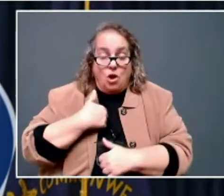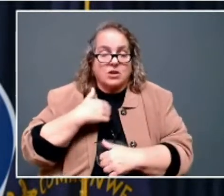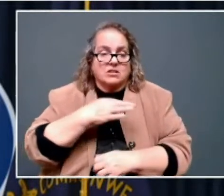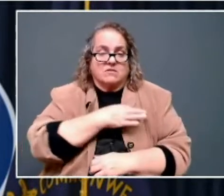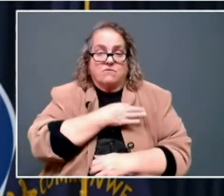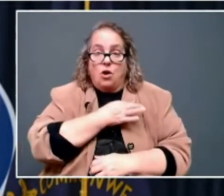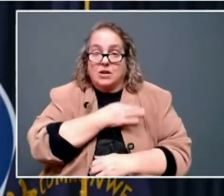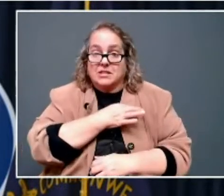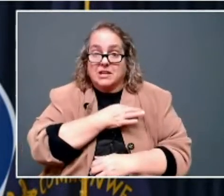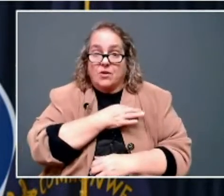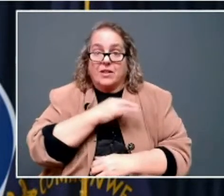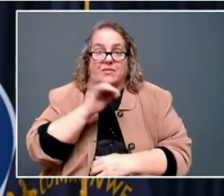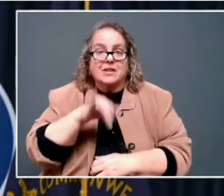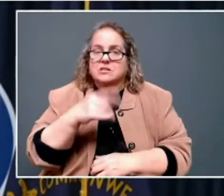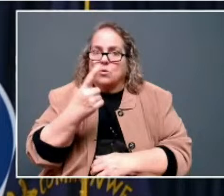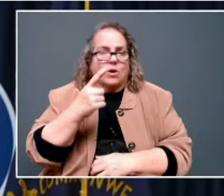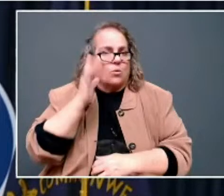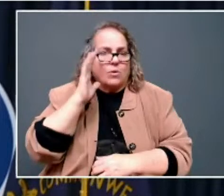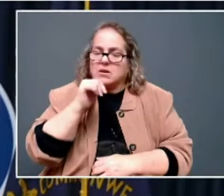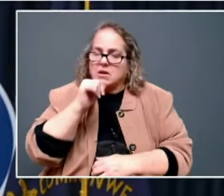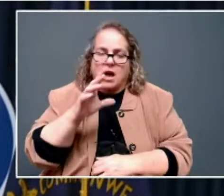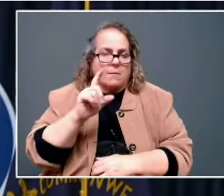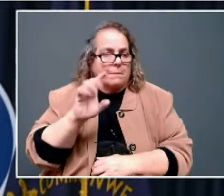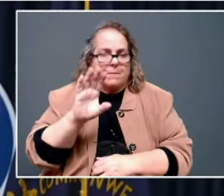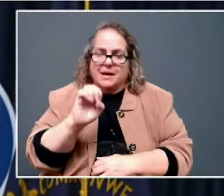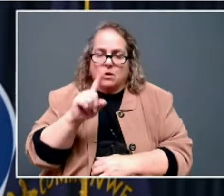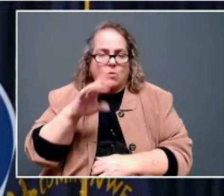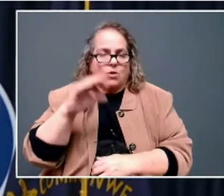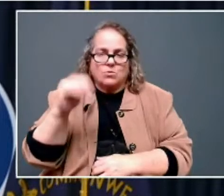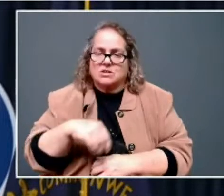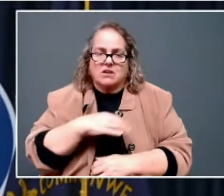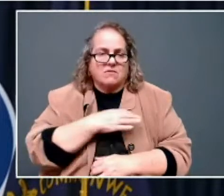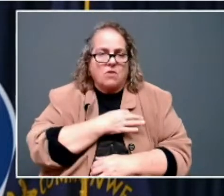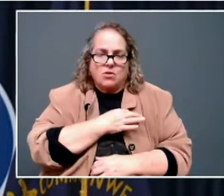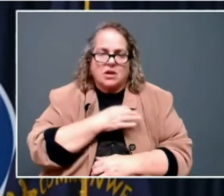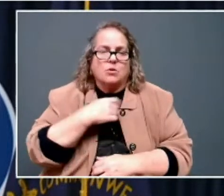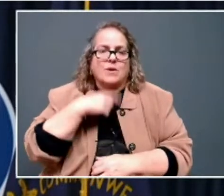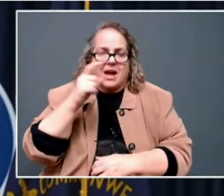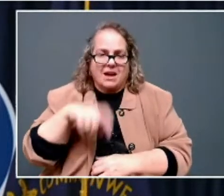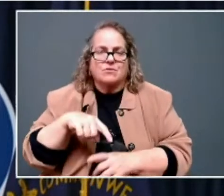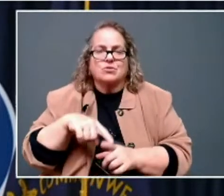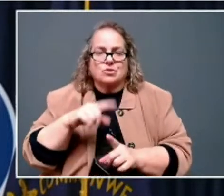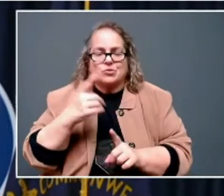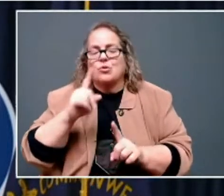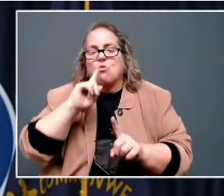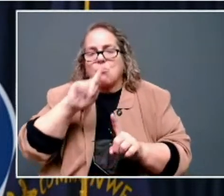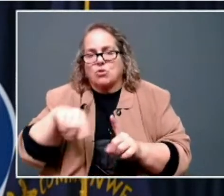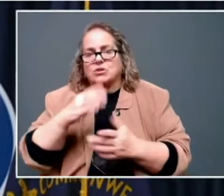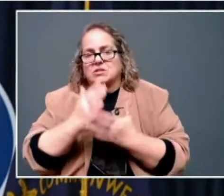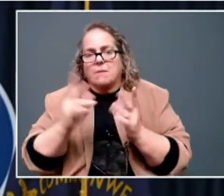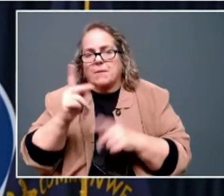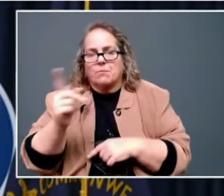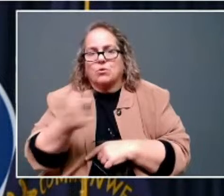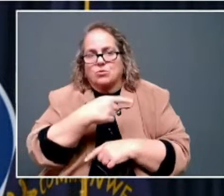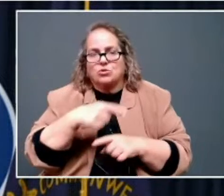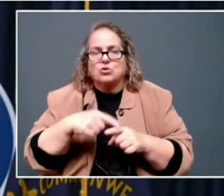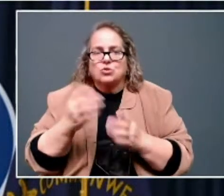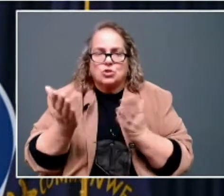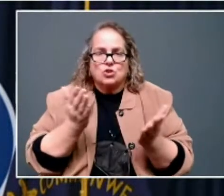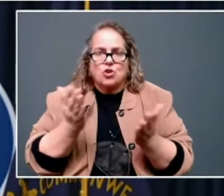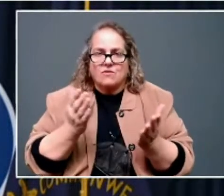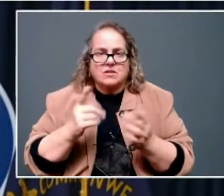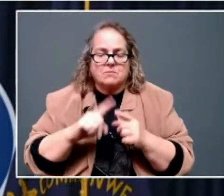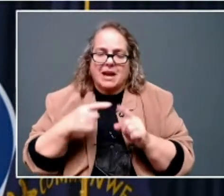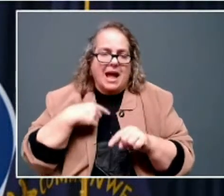not going to be solely voluntary, and that we're going to have to reach out and actually order some people into service. But I cannot think of a higher